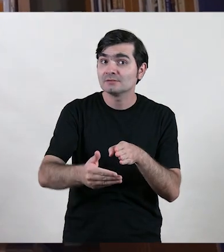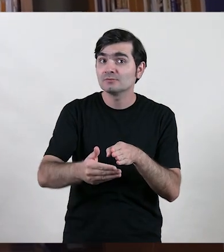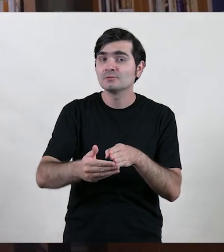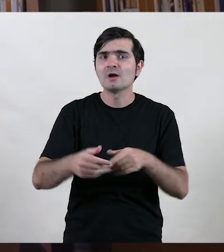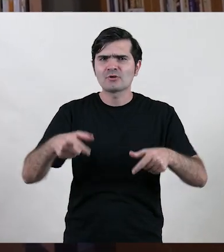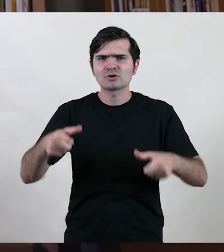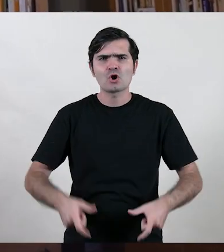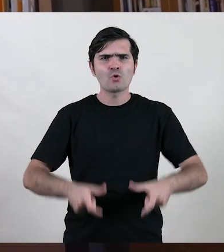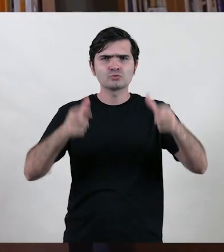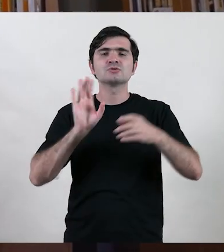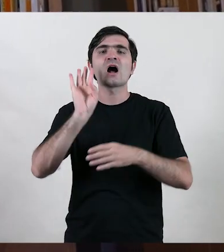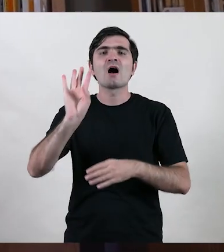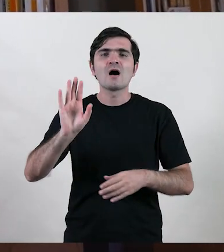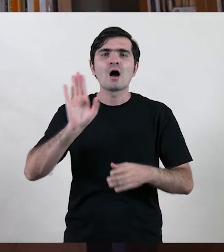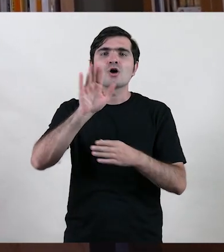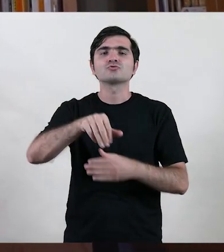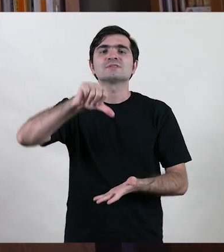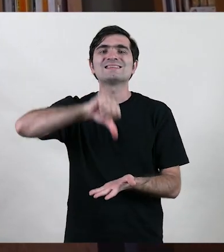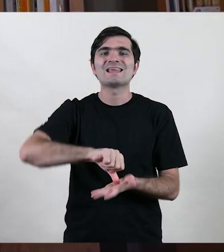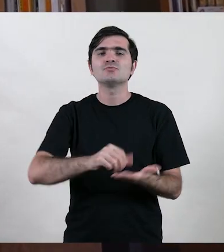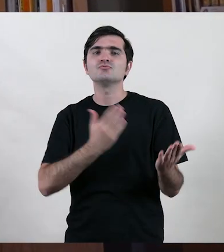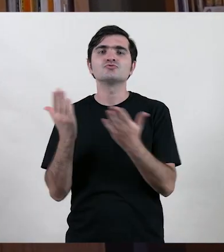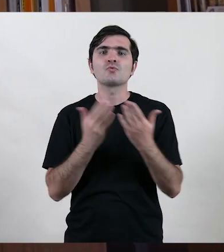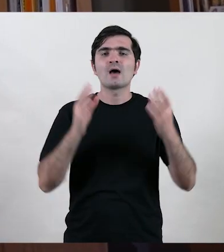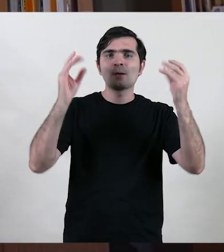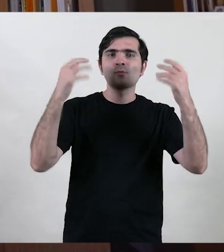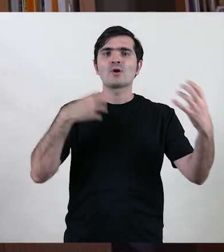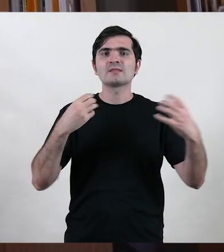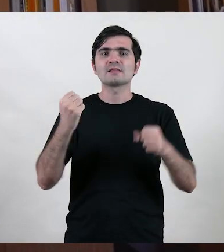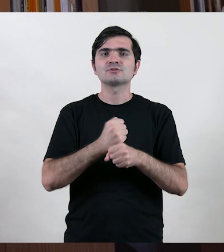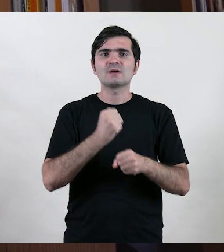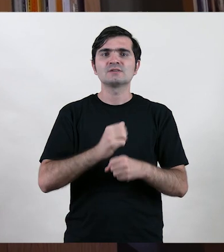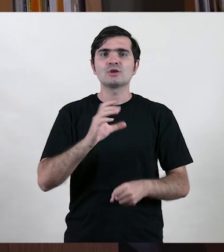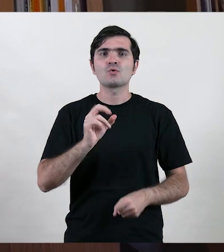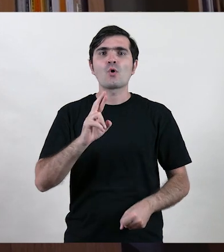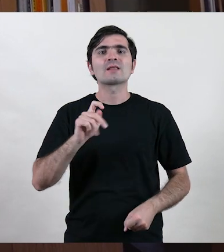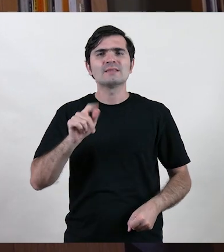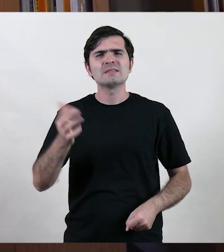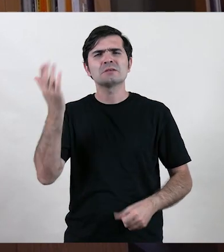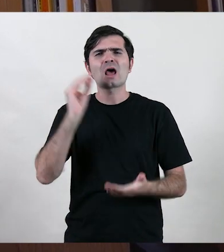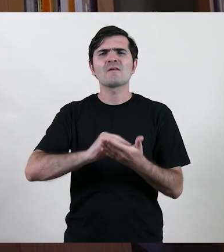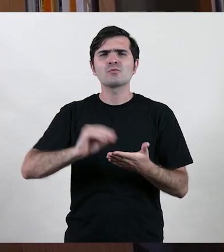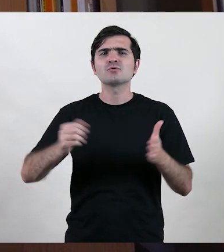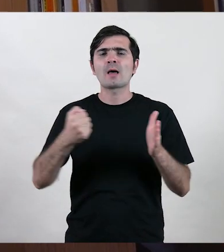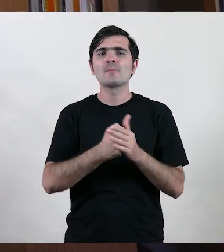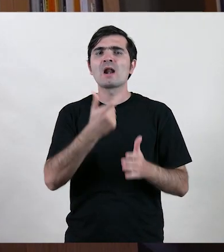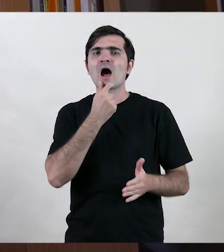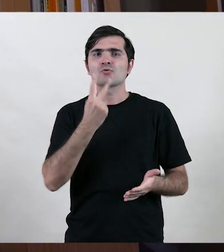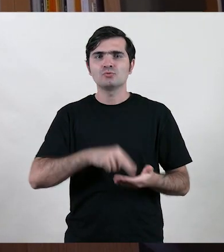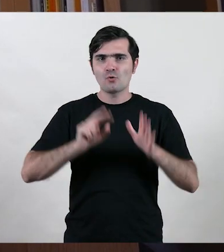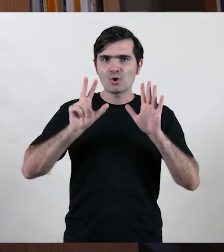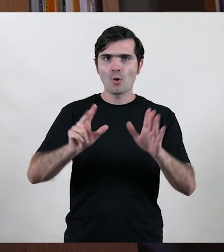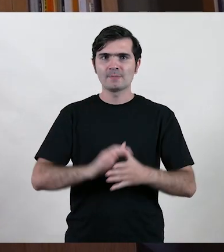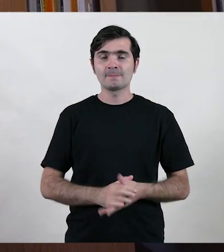home of Cornetti School of Arts and Crafts, which operated until 2008. Today, at the initiative